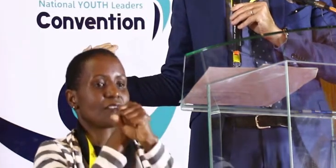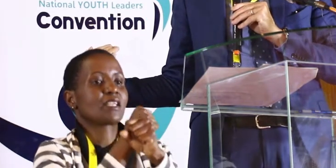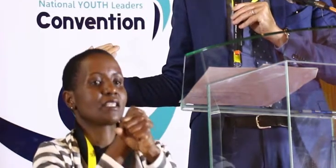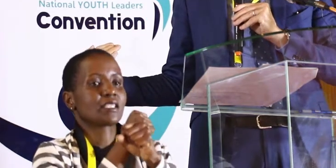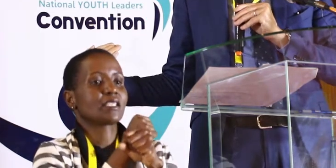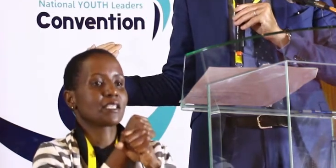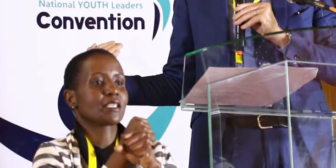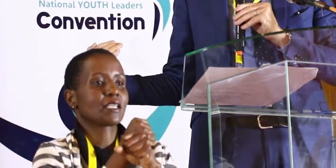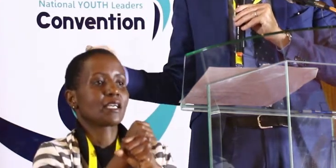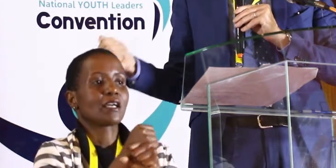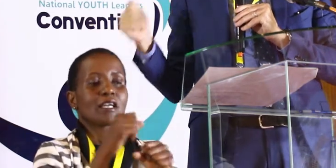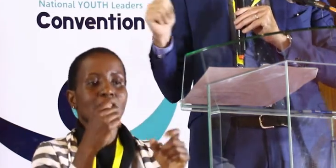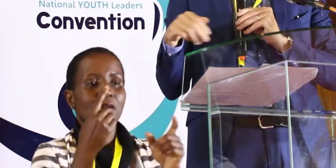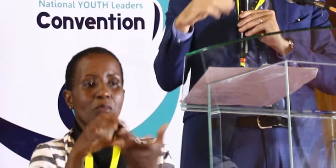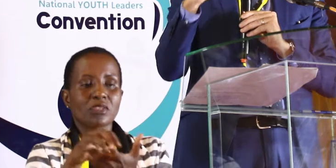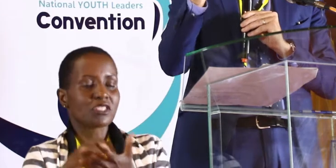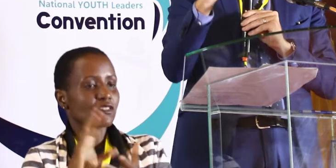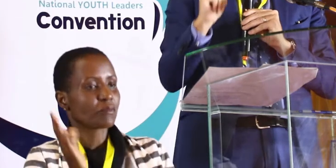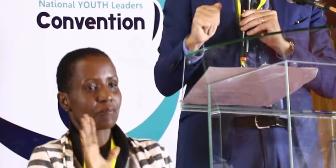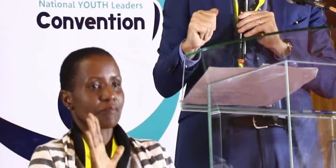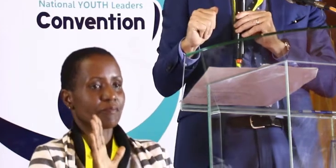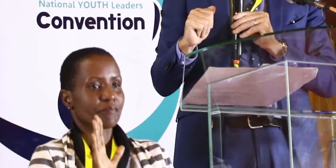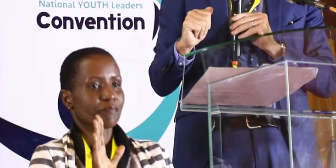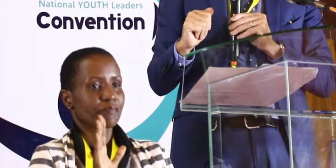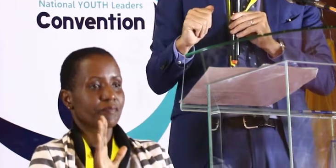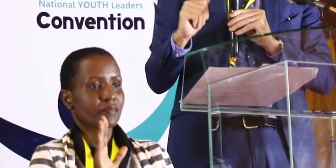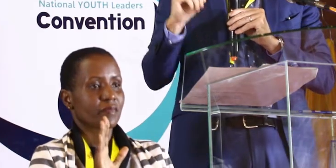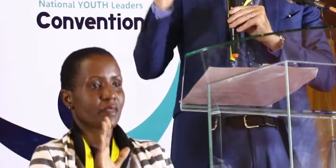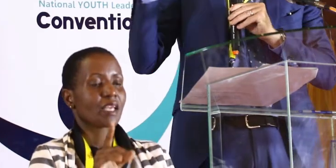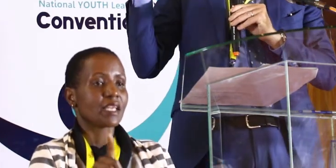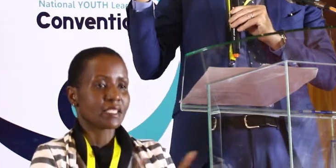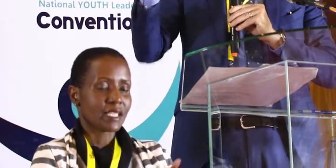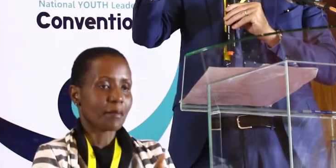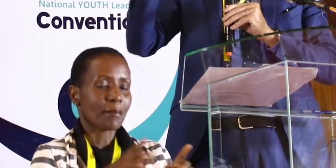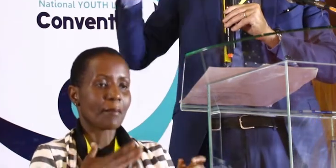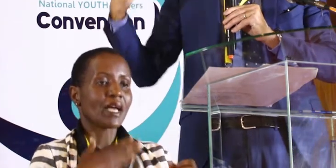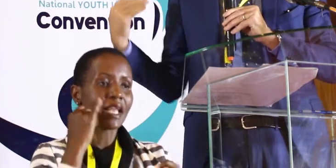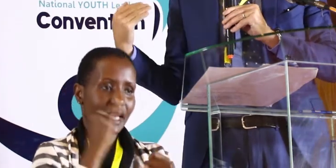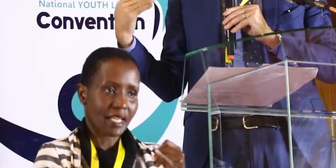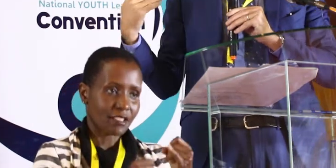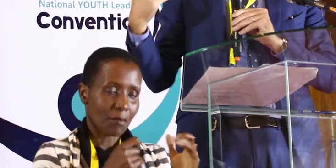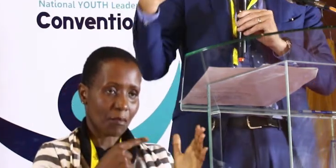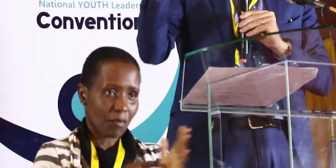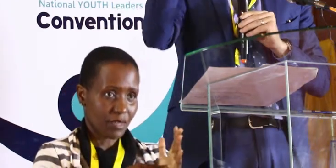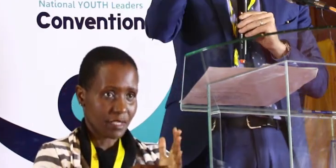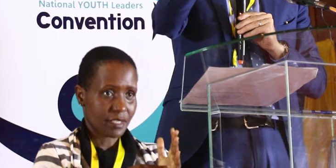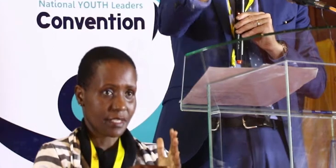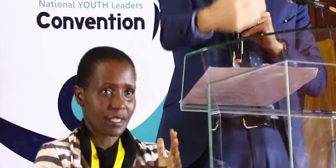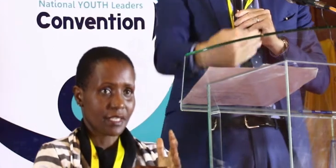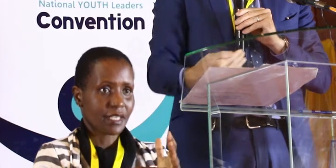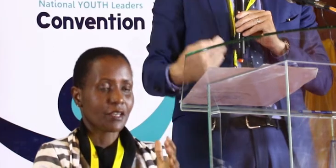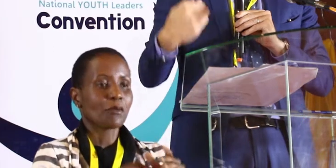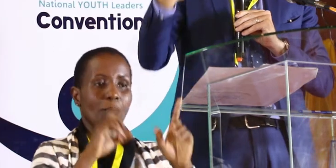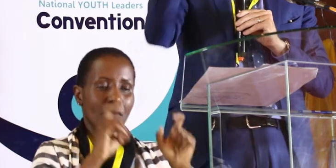the entrenched position. And my last point of view is, of course, we have to always